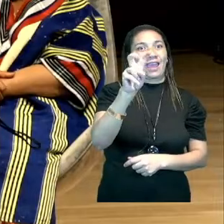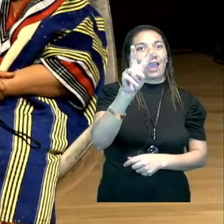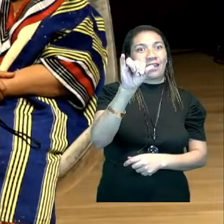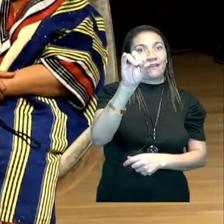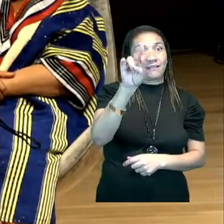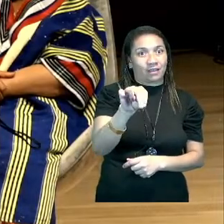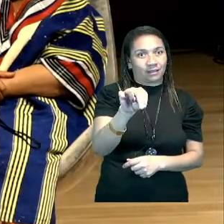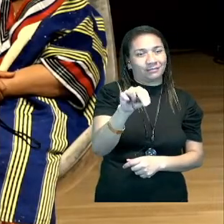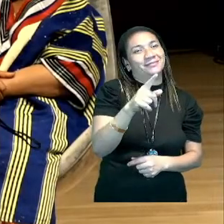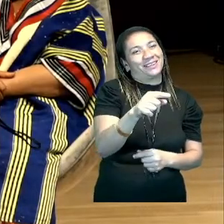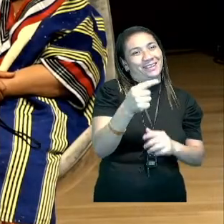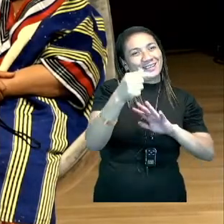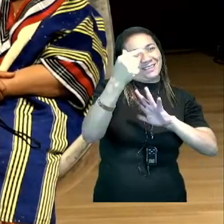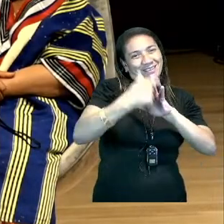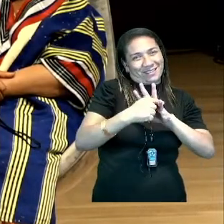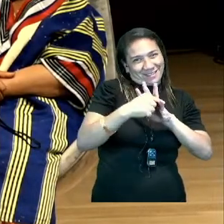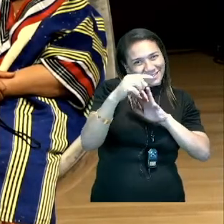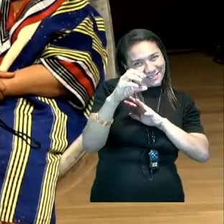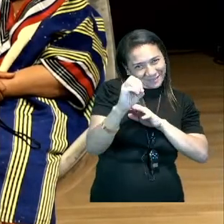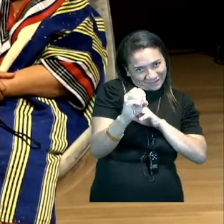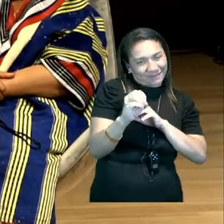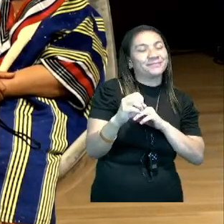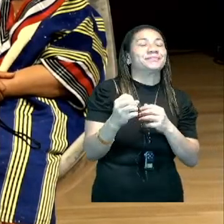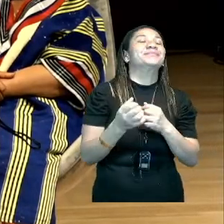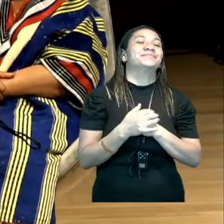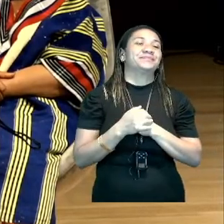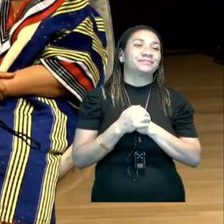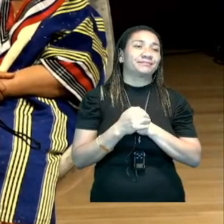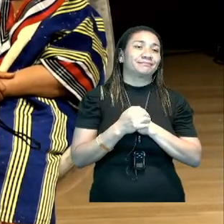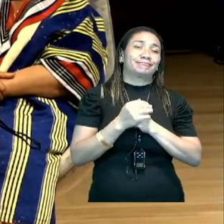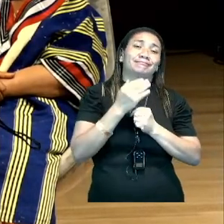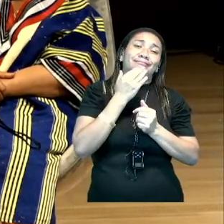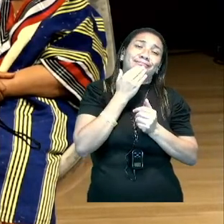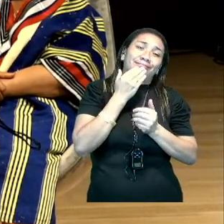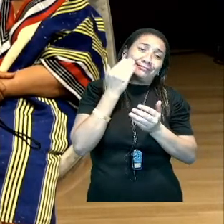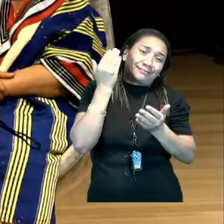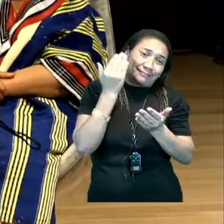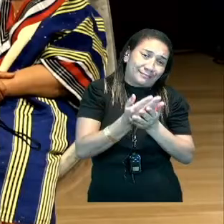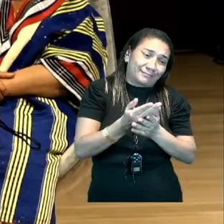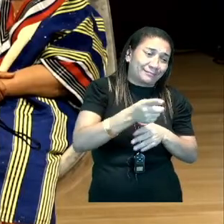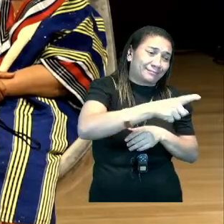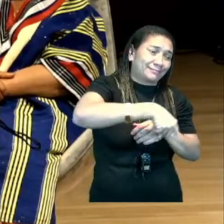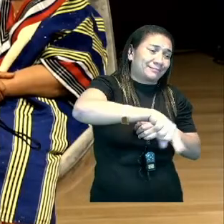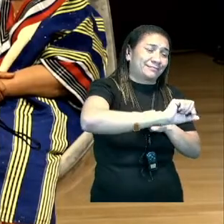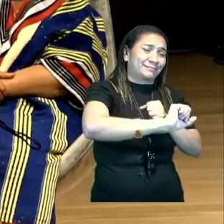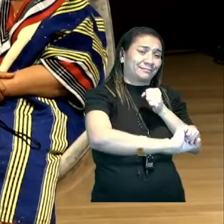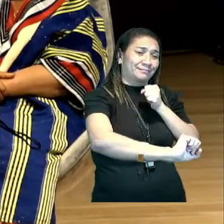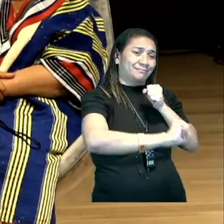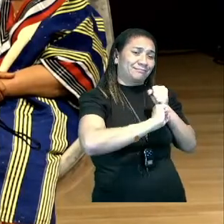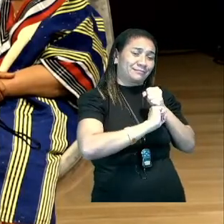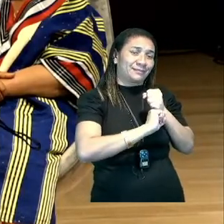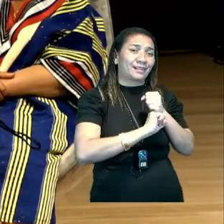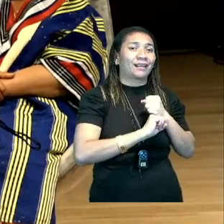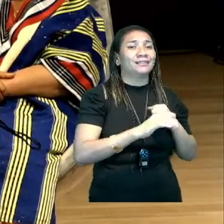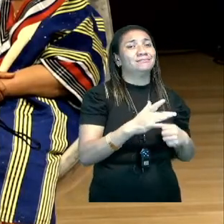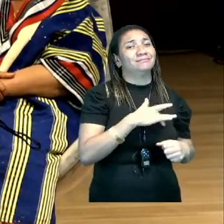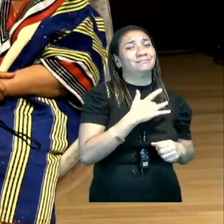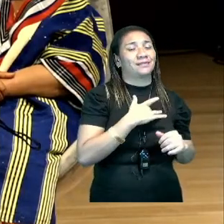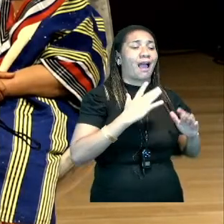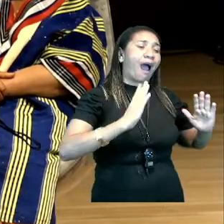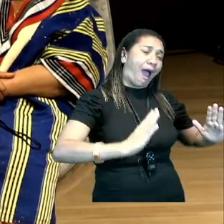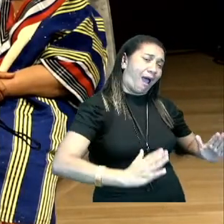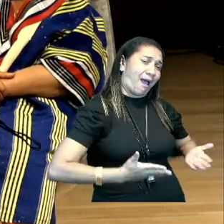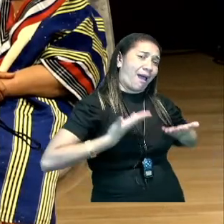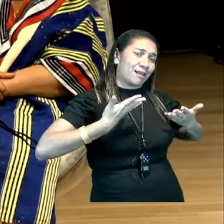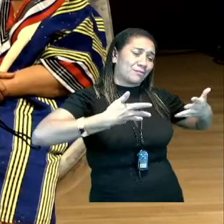Adrian, Kevin, and of course, my partner, Jernei Pinillos, who has been my emotional support as